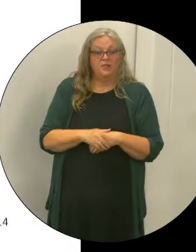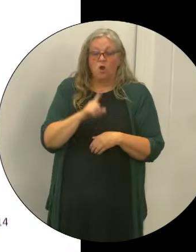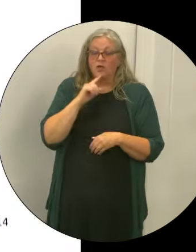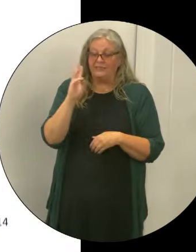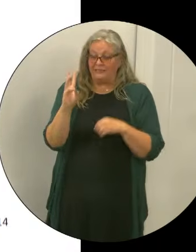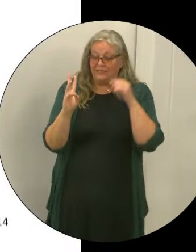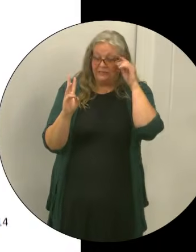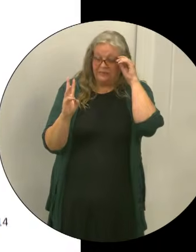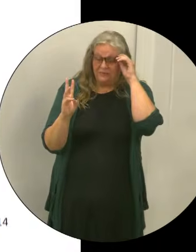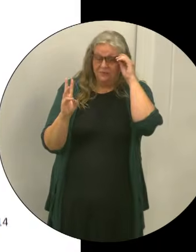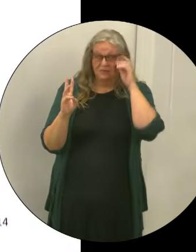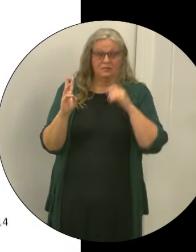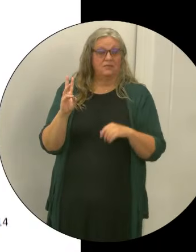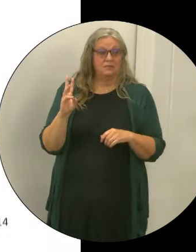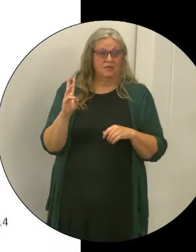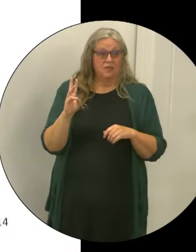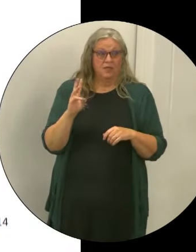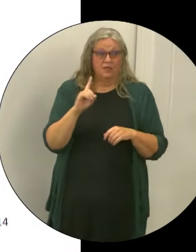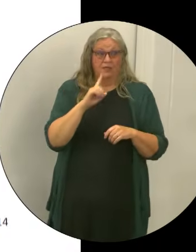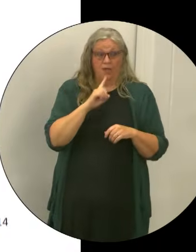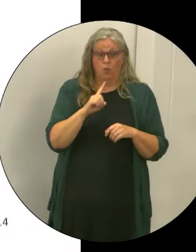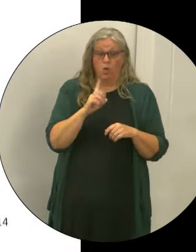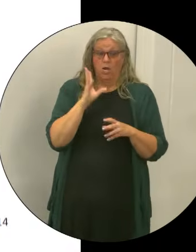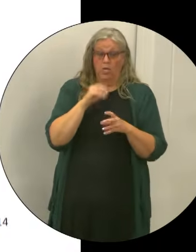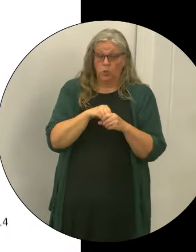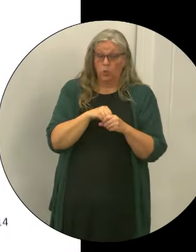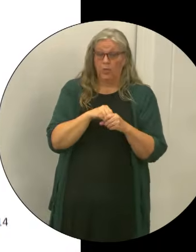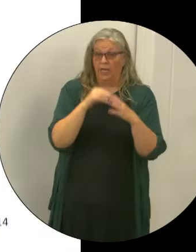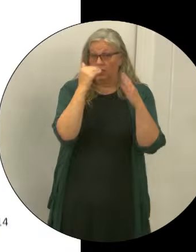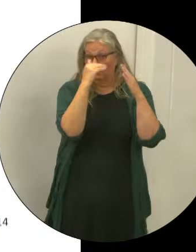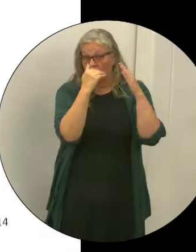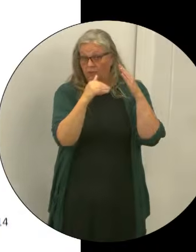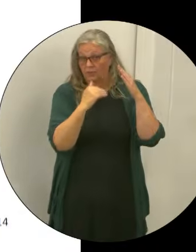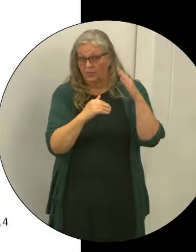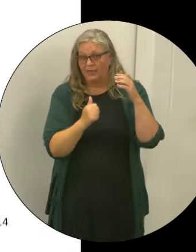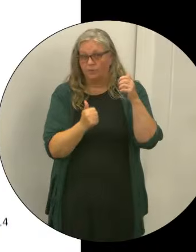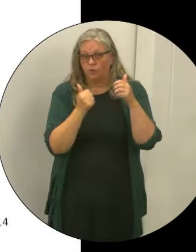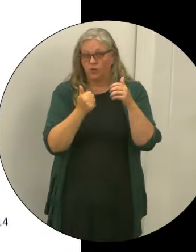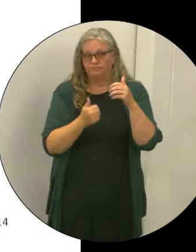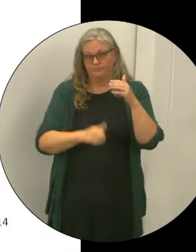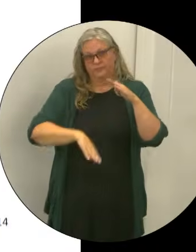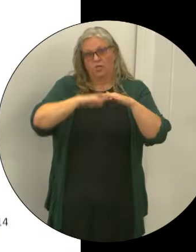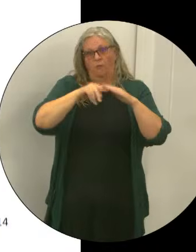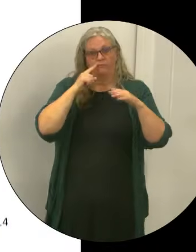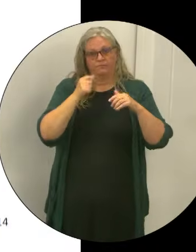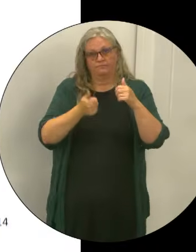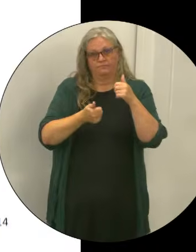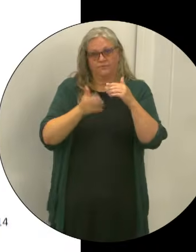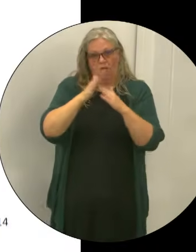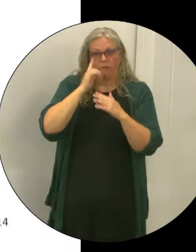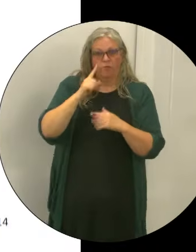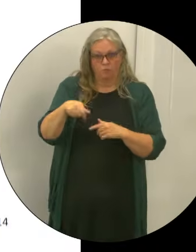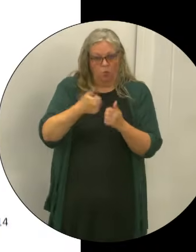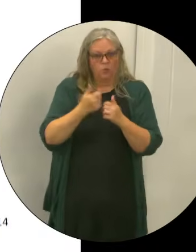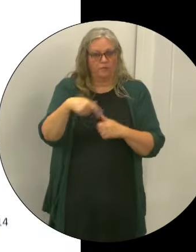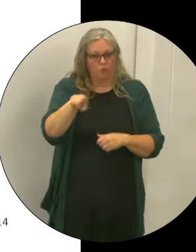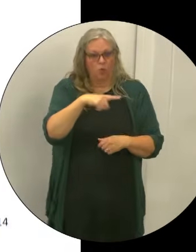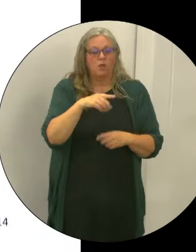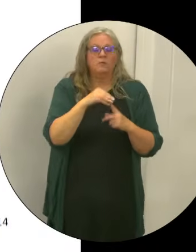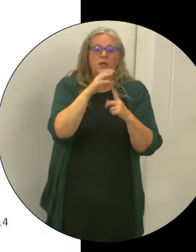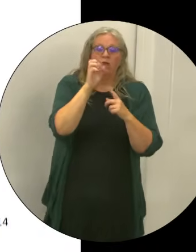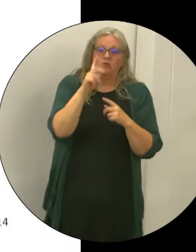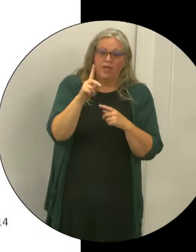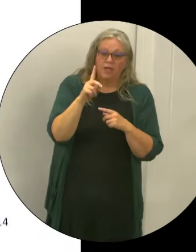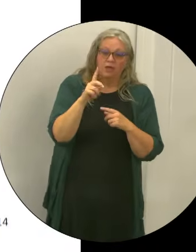that were ranked or included as amongst those top priorities. The first being special education funding,